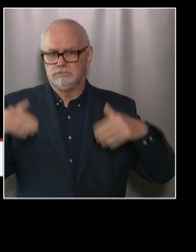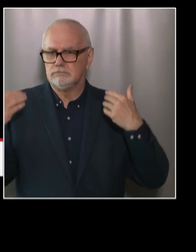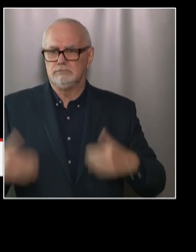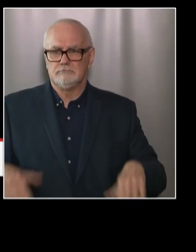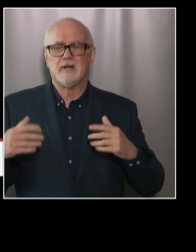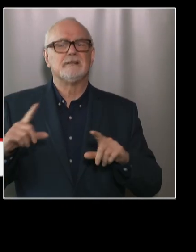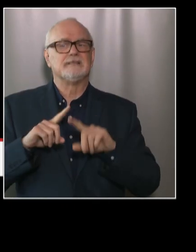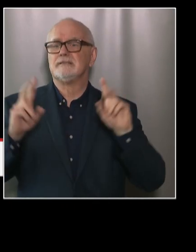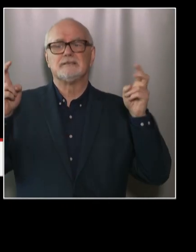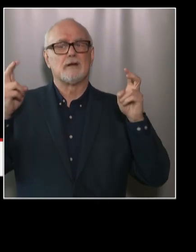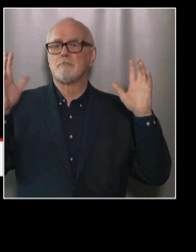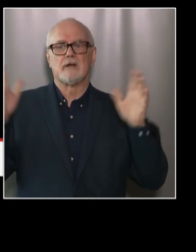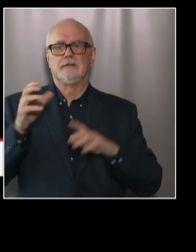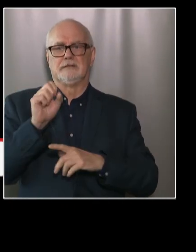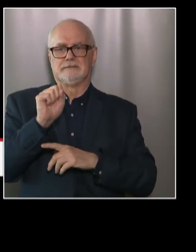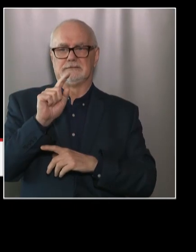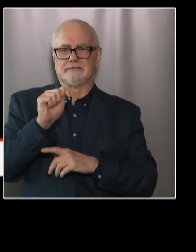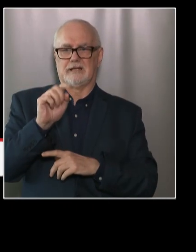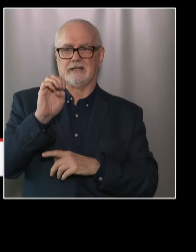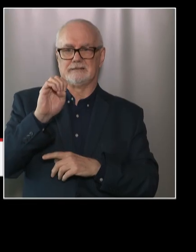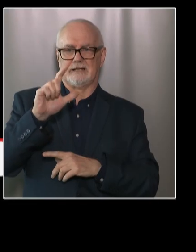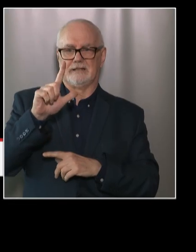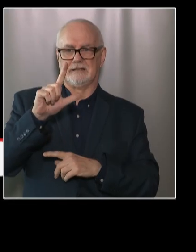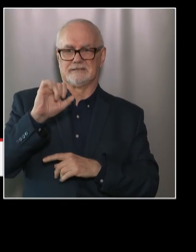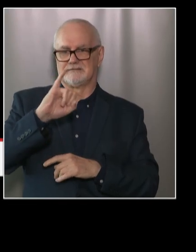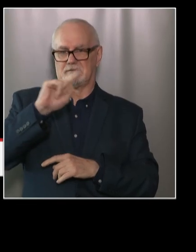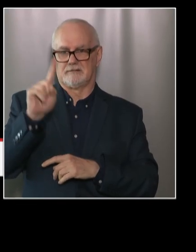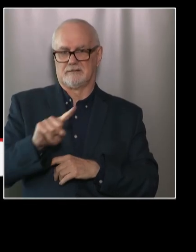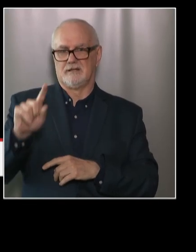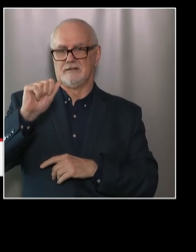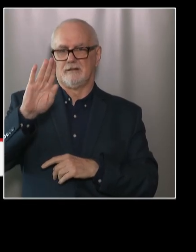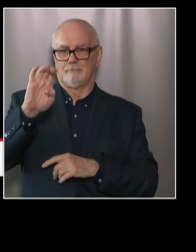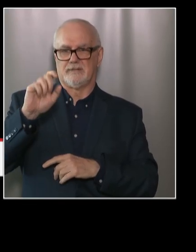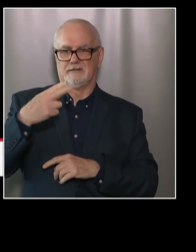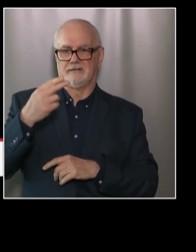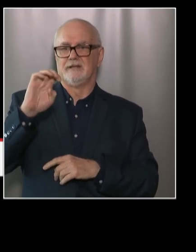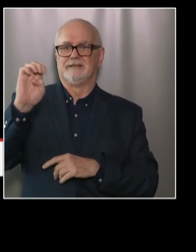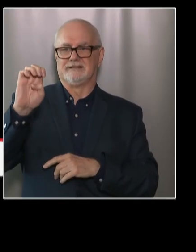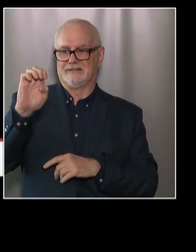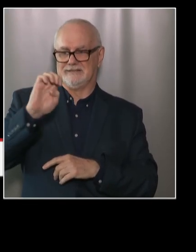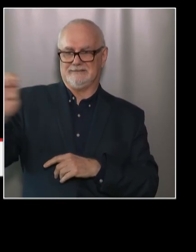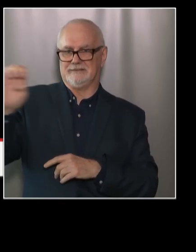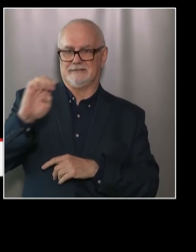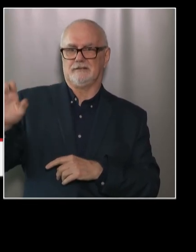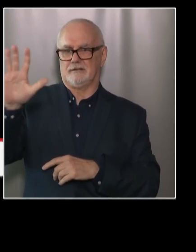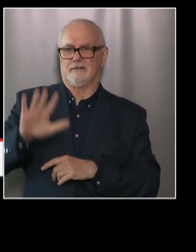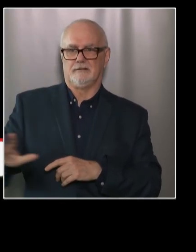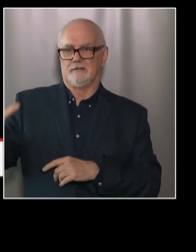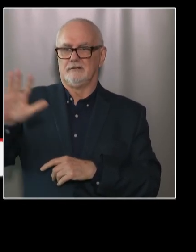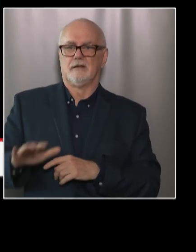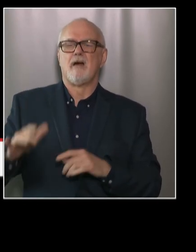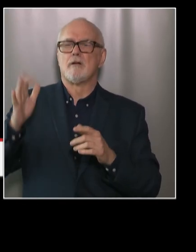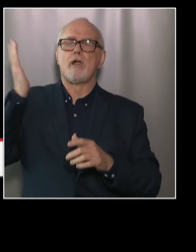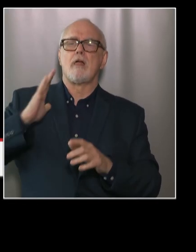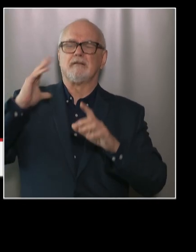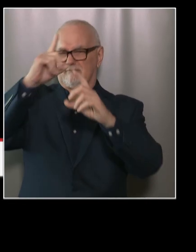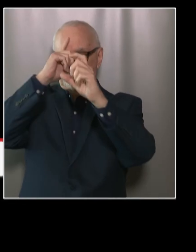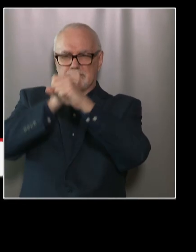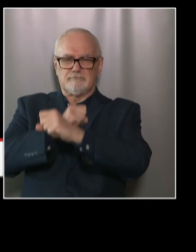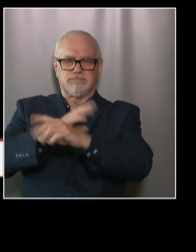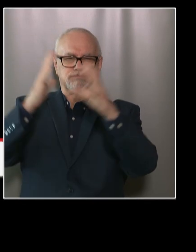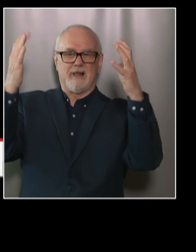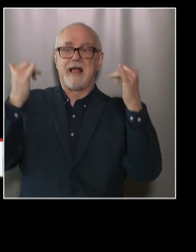right. So St. Elizabeth East is no longer a vision. It is a proven platform for investment and